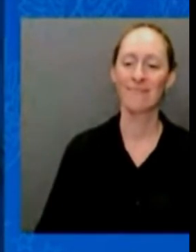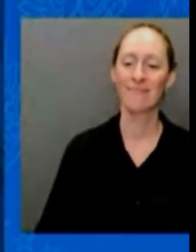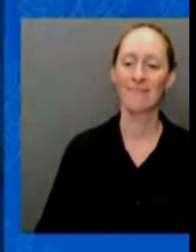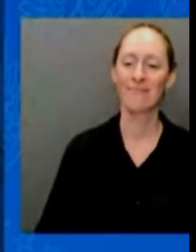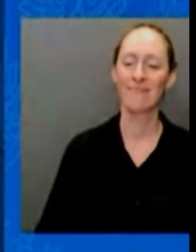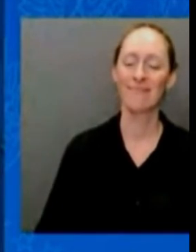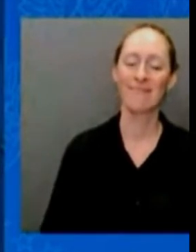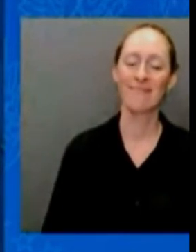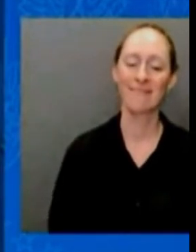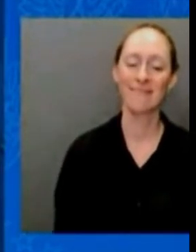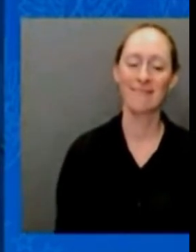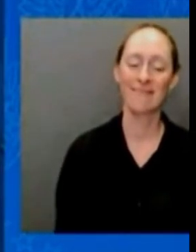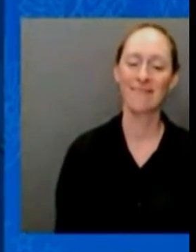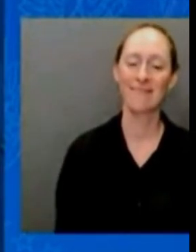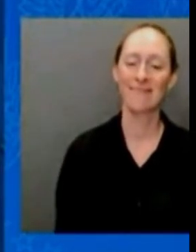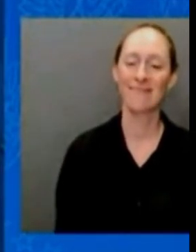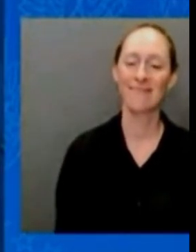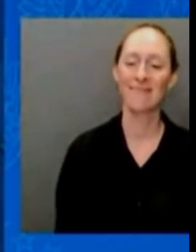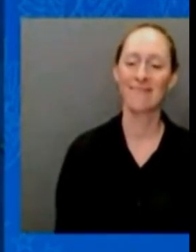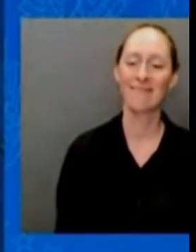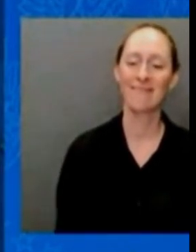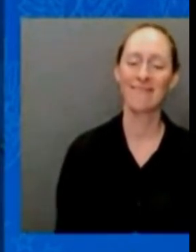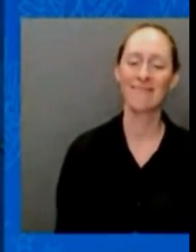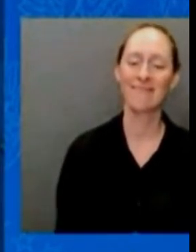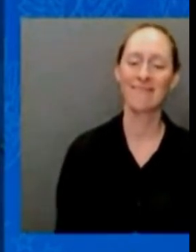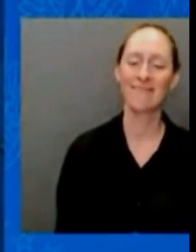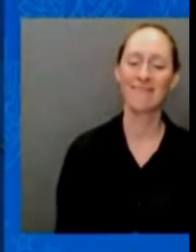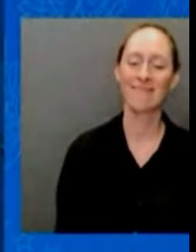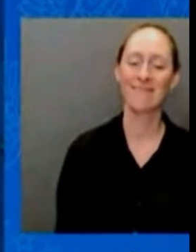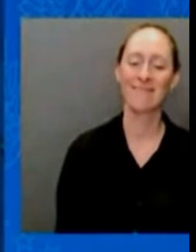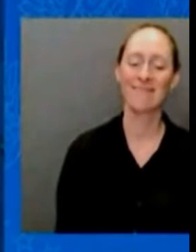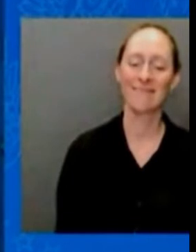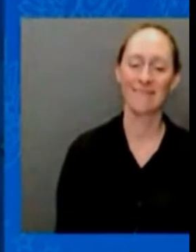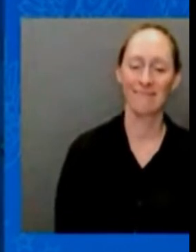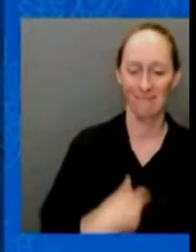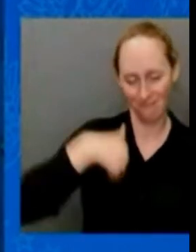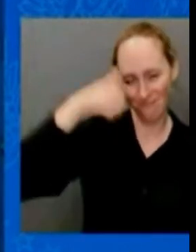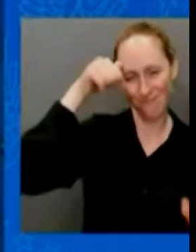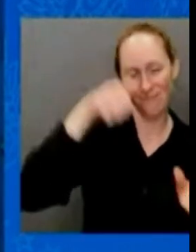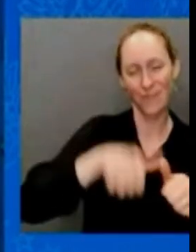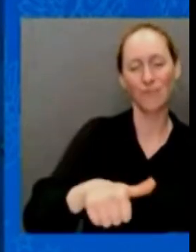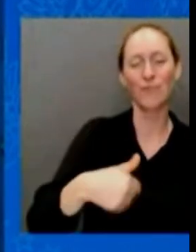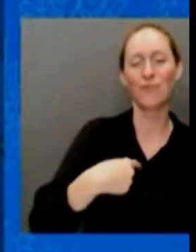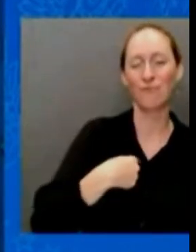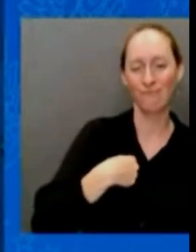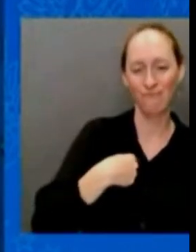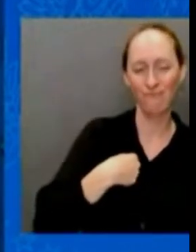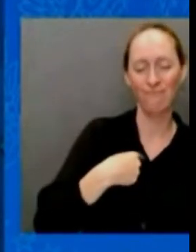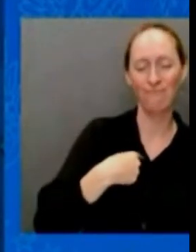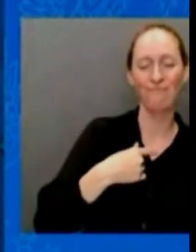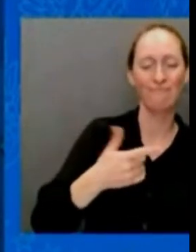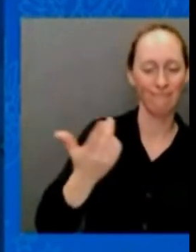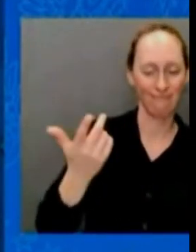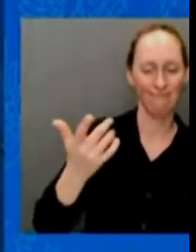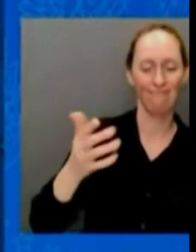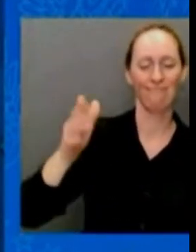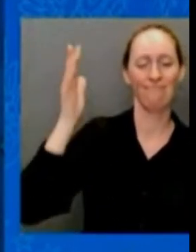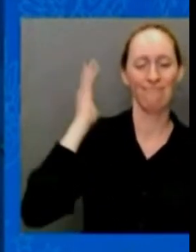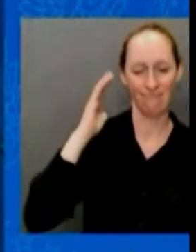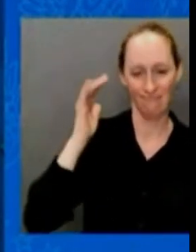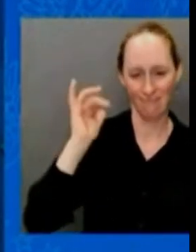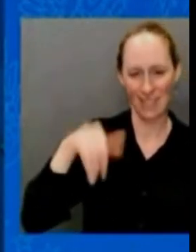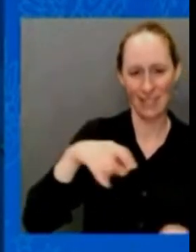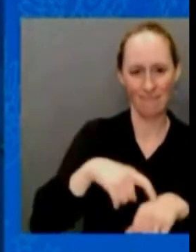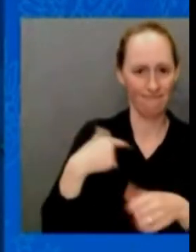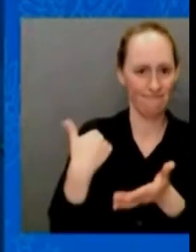And I remember my first weeks as governor, just a little over a year ago, Kevin Yunus came to me, and